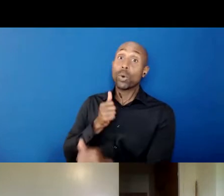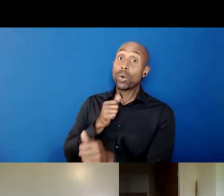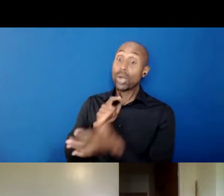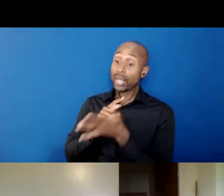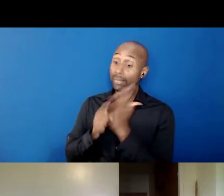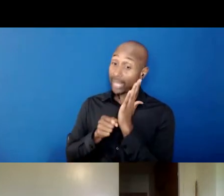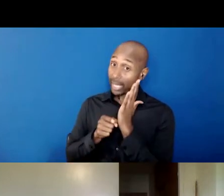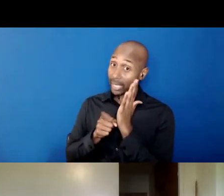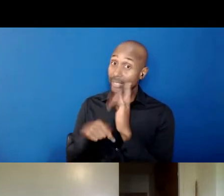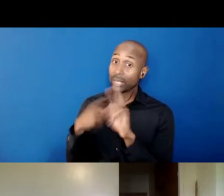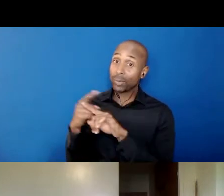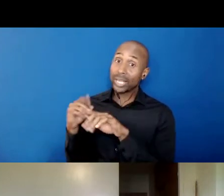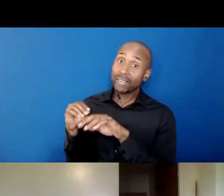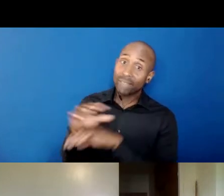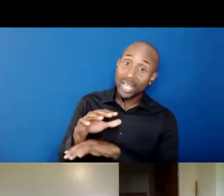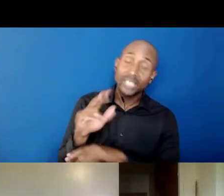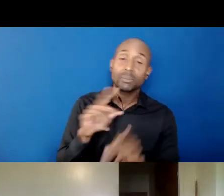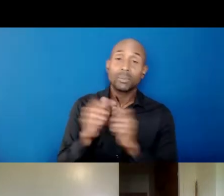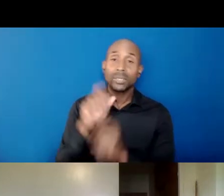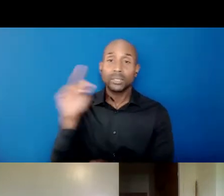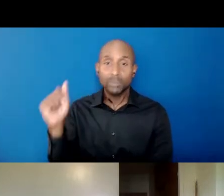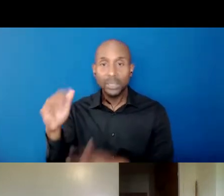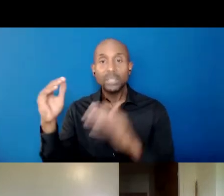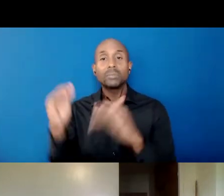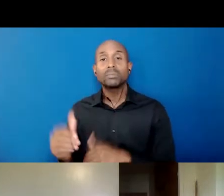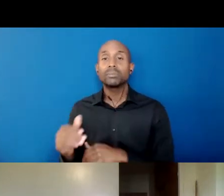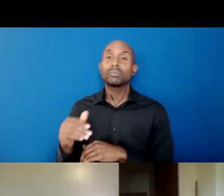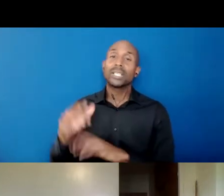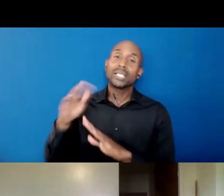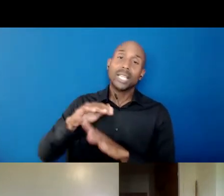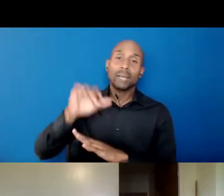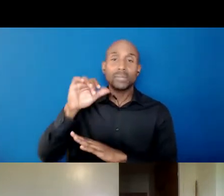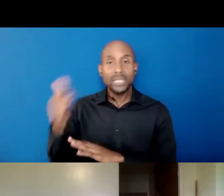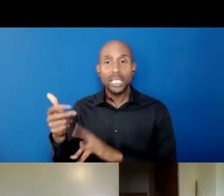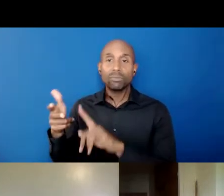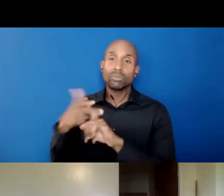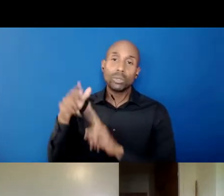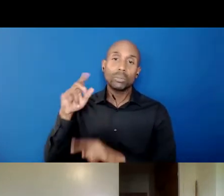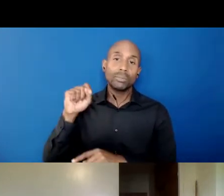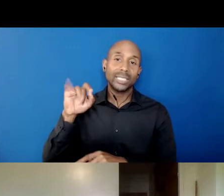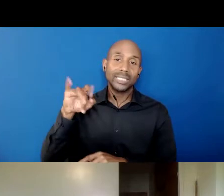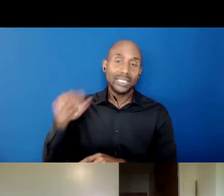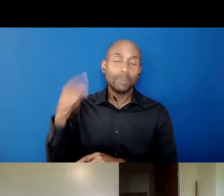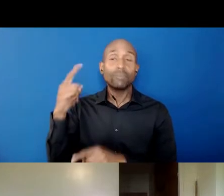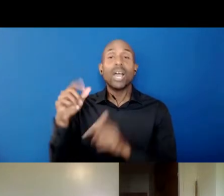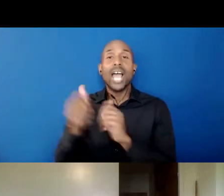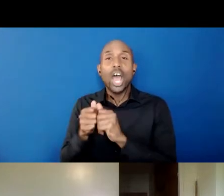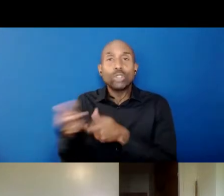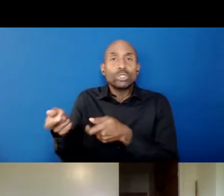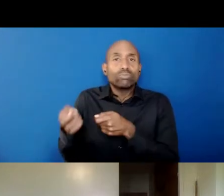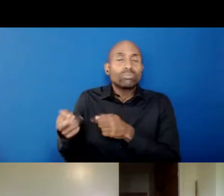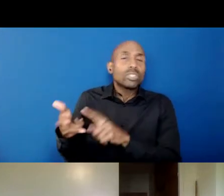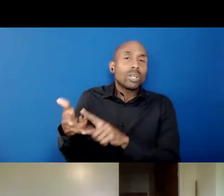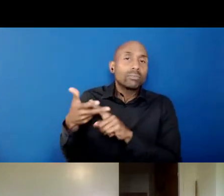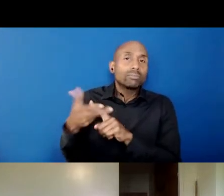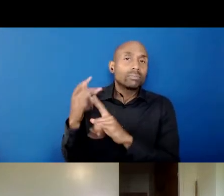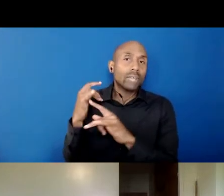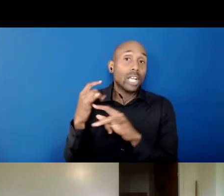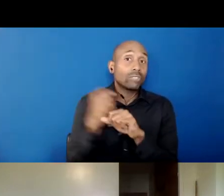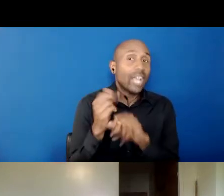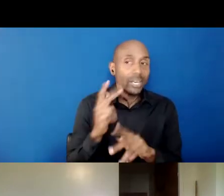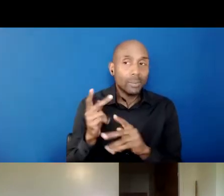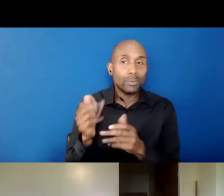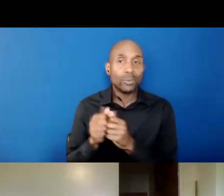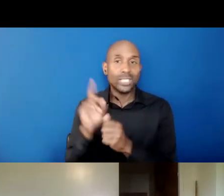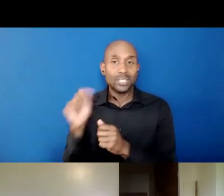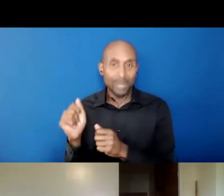10 recruitment tips for attracting people with disabilities, and so forth. So it's a great page to sort of